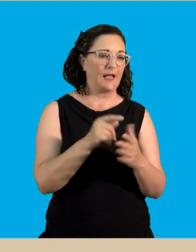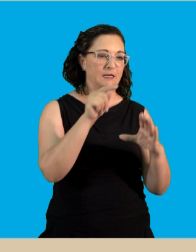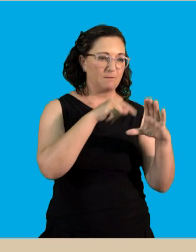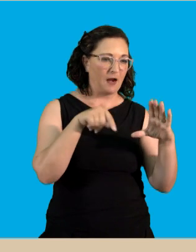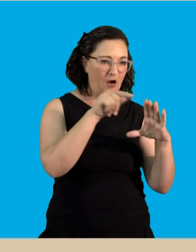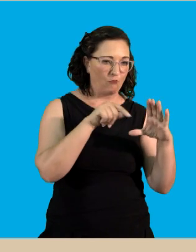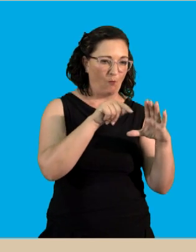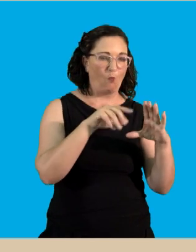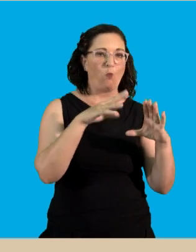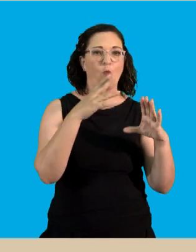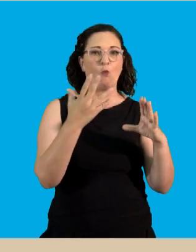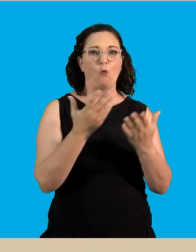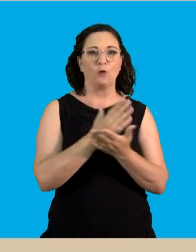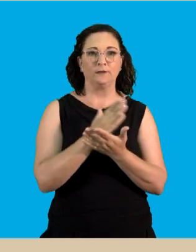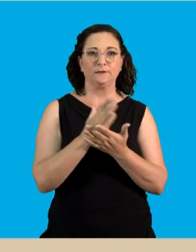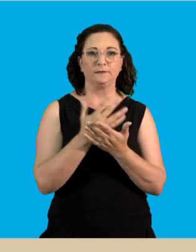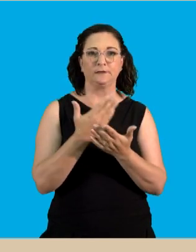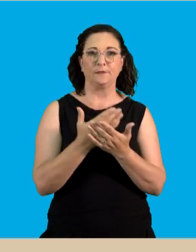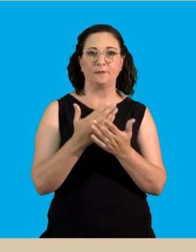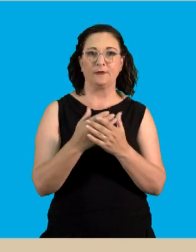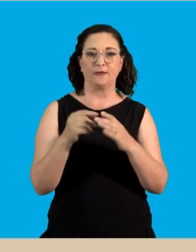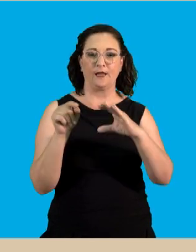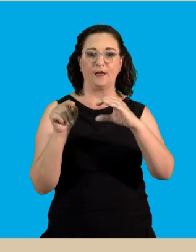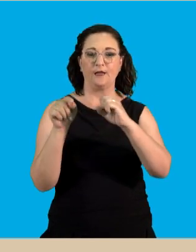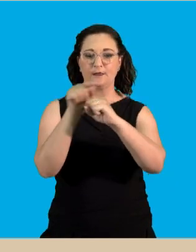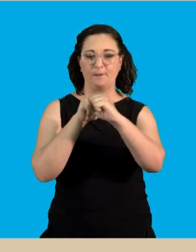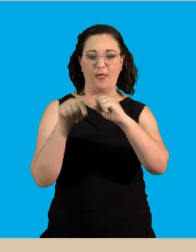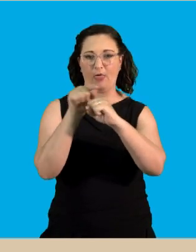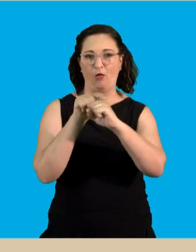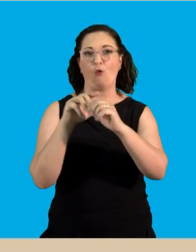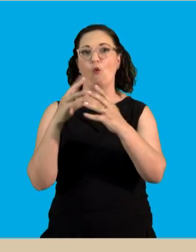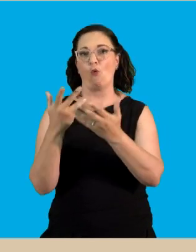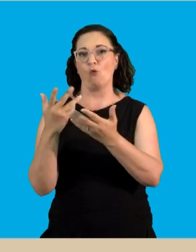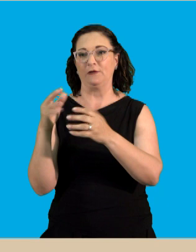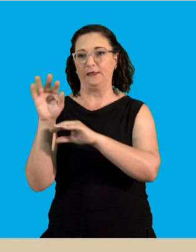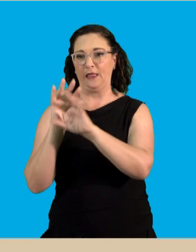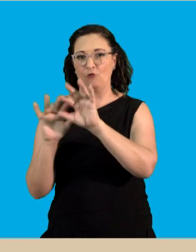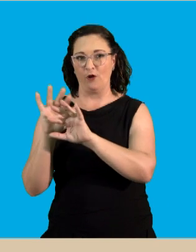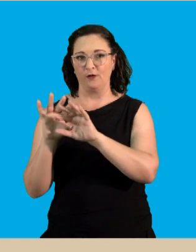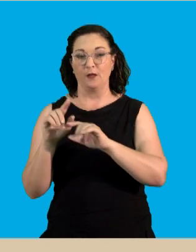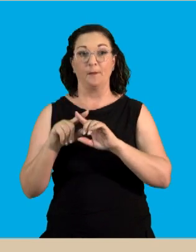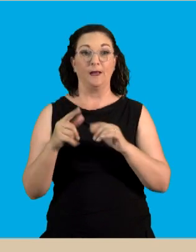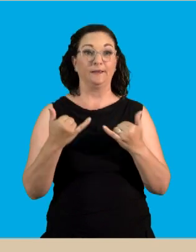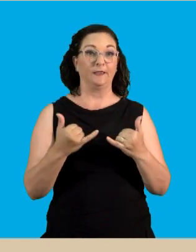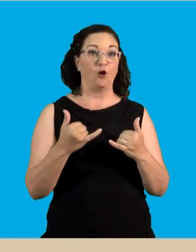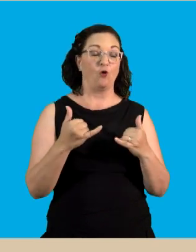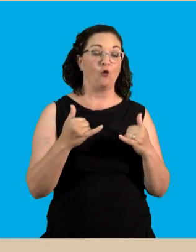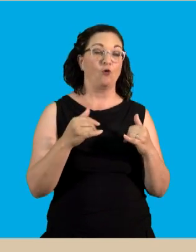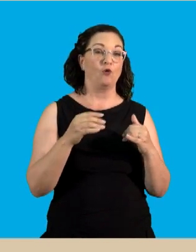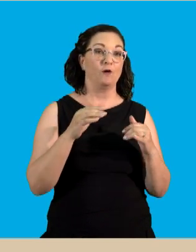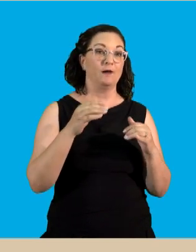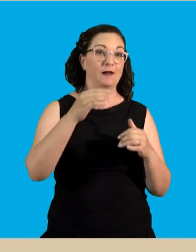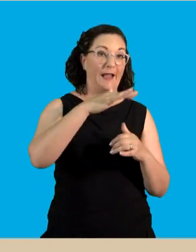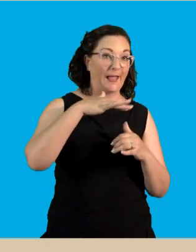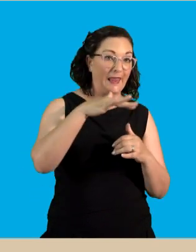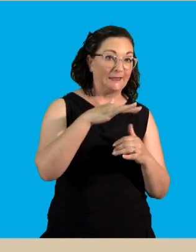be a sphere shape, and others they can be irregular as well. But galaxies, we said that they can